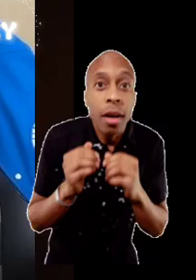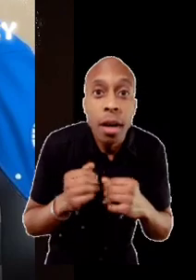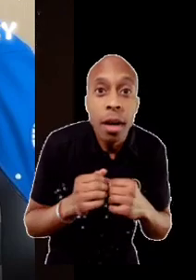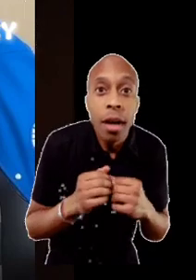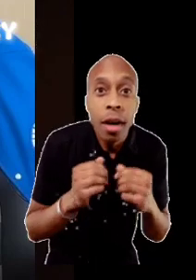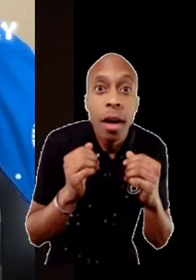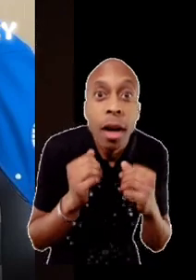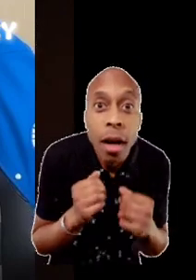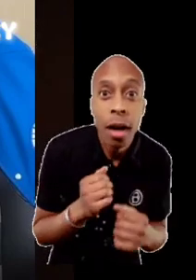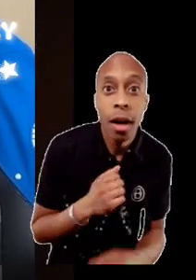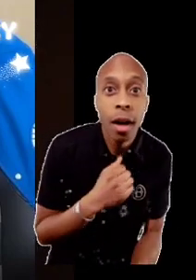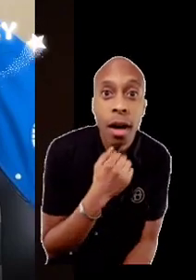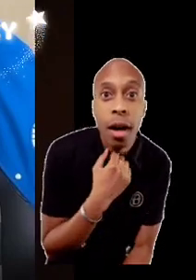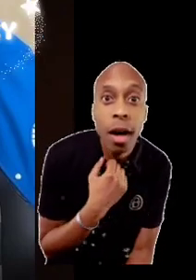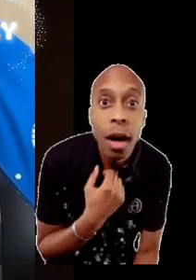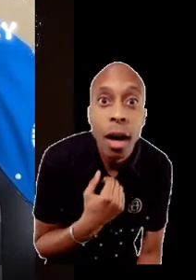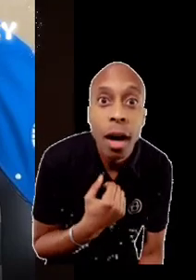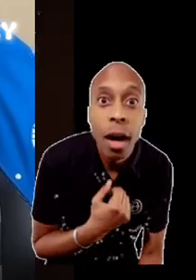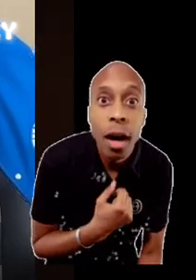ways now.